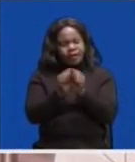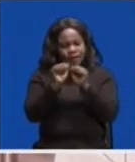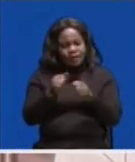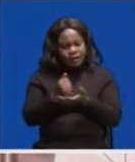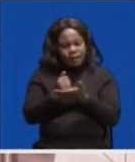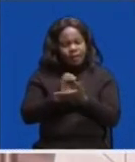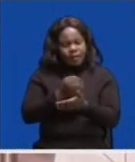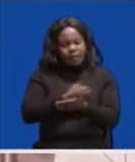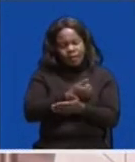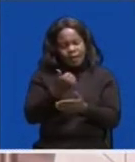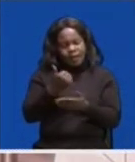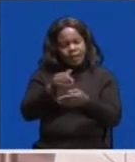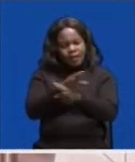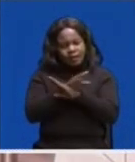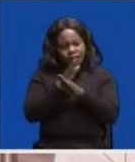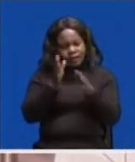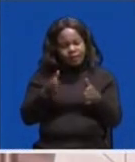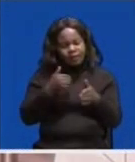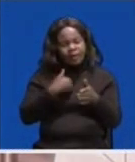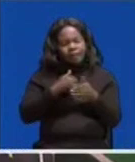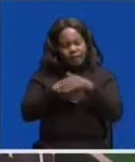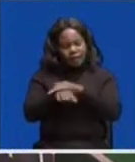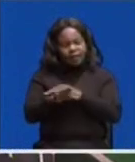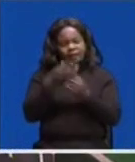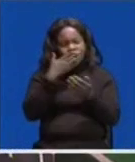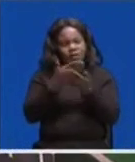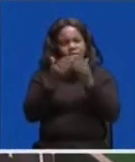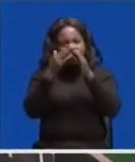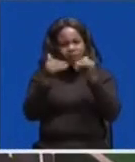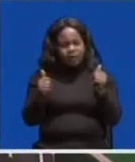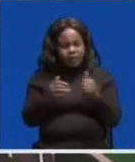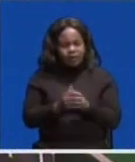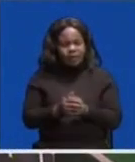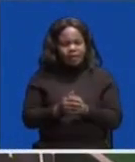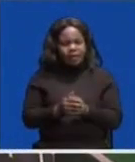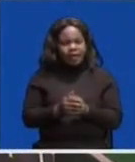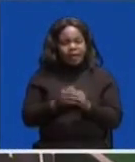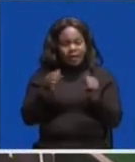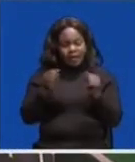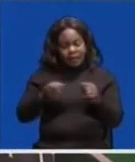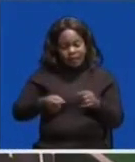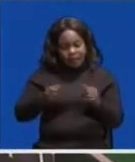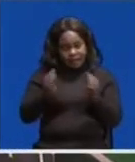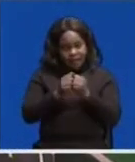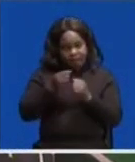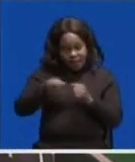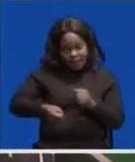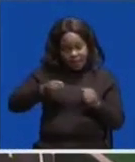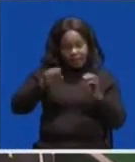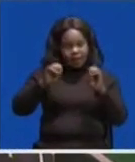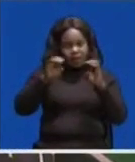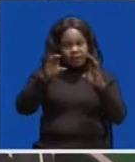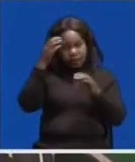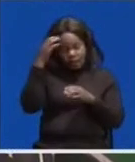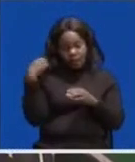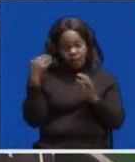fellow Zambians to have access to a decent house. ZNBC Zambia Chief Executive Officer Leina Gabarani